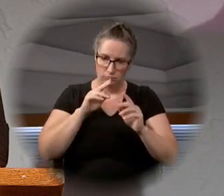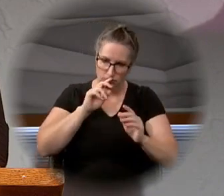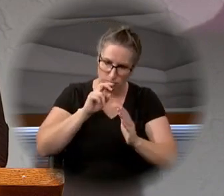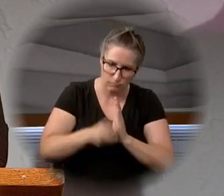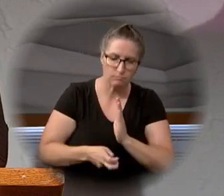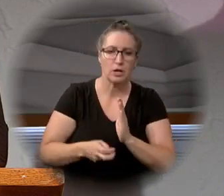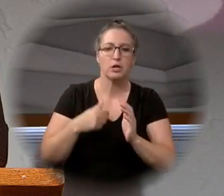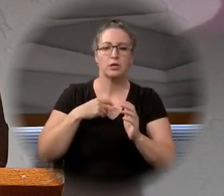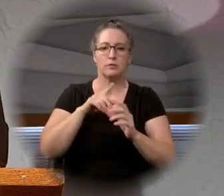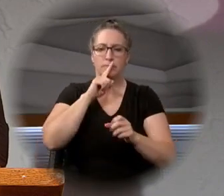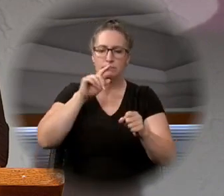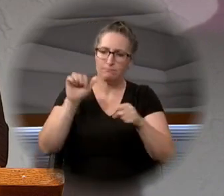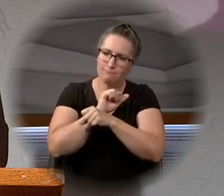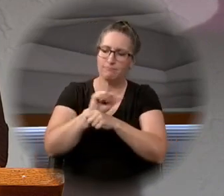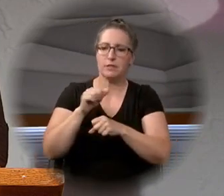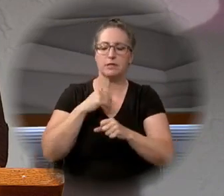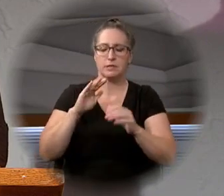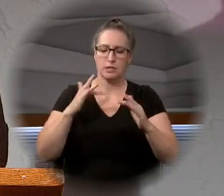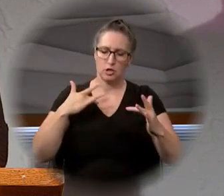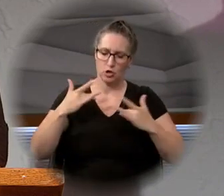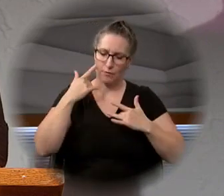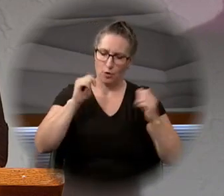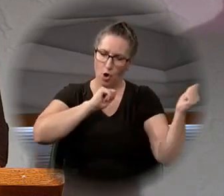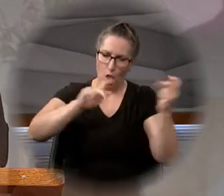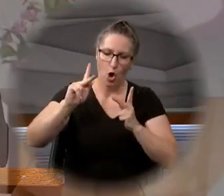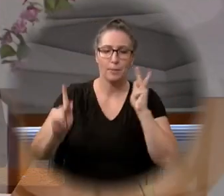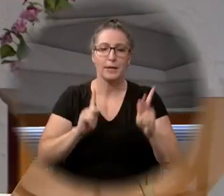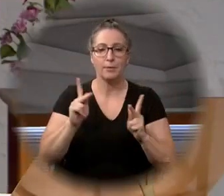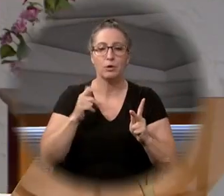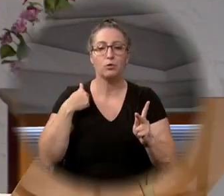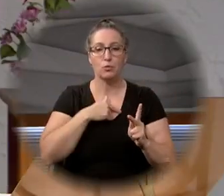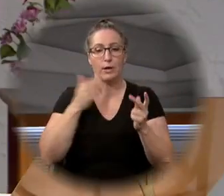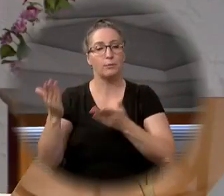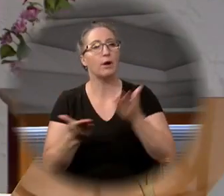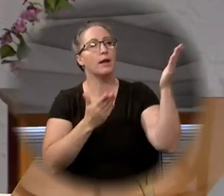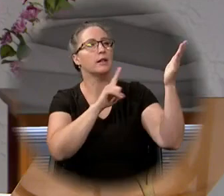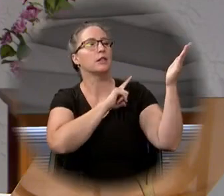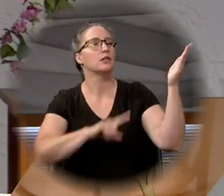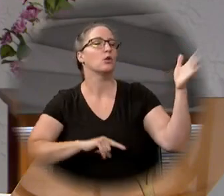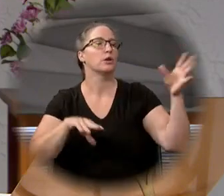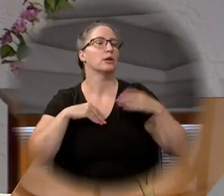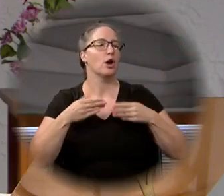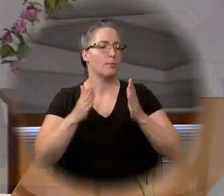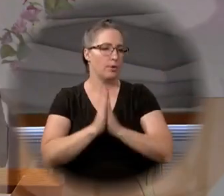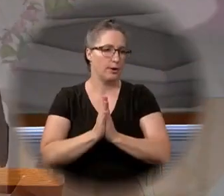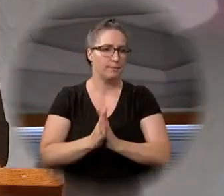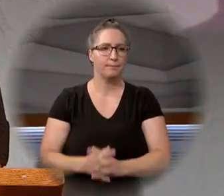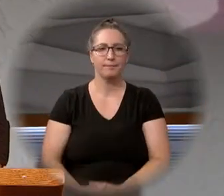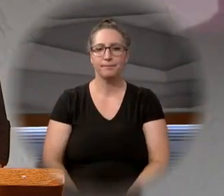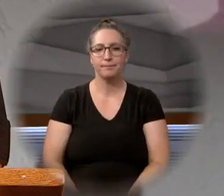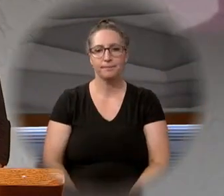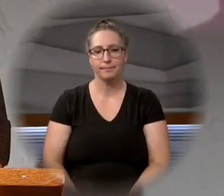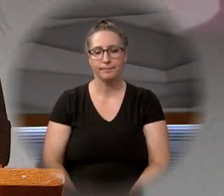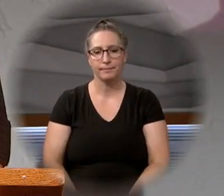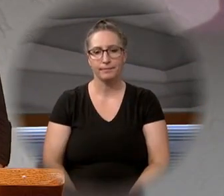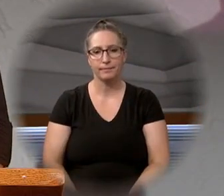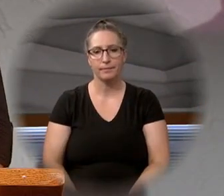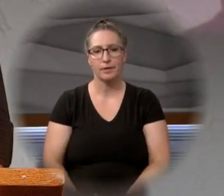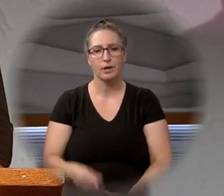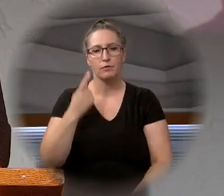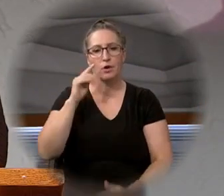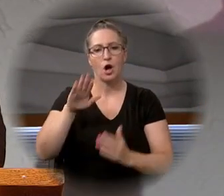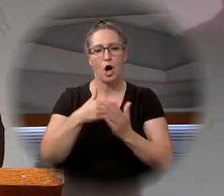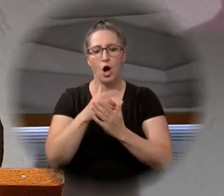true concern for the common good of all. We pray to the Lord. Lord, hear our prayer. For all who